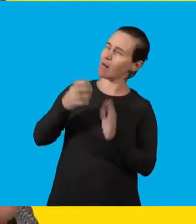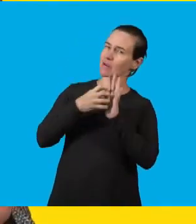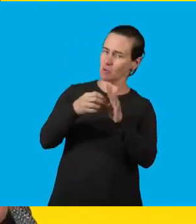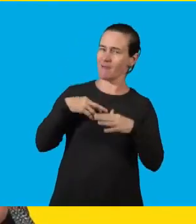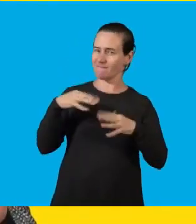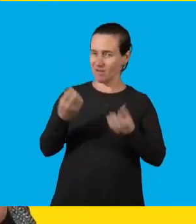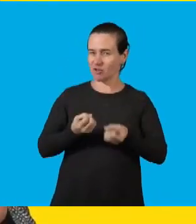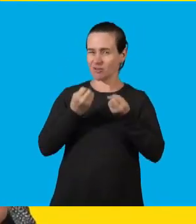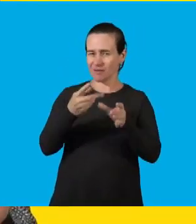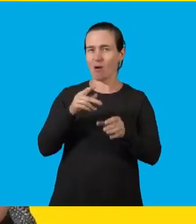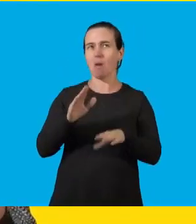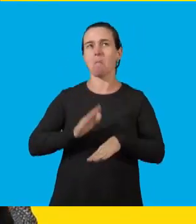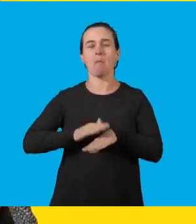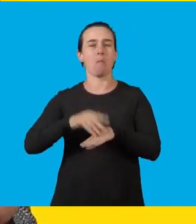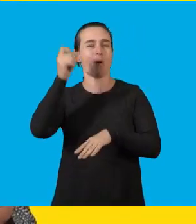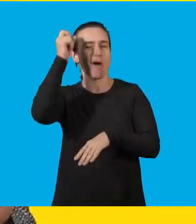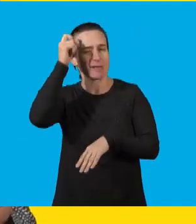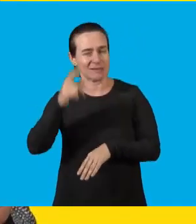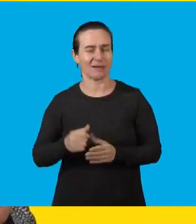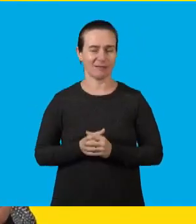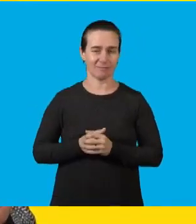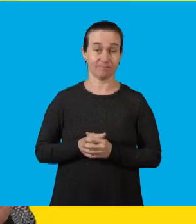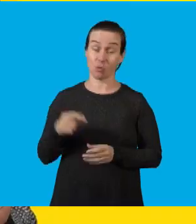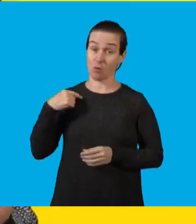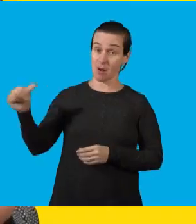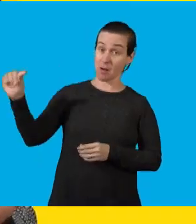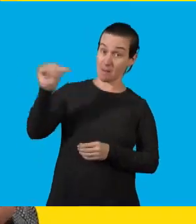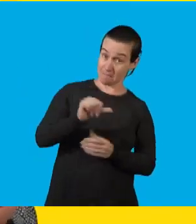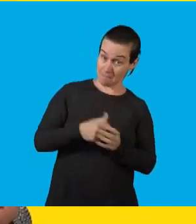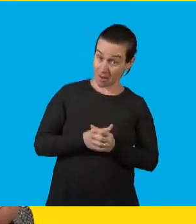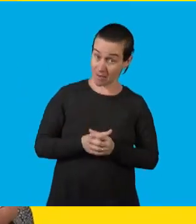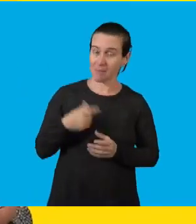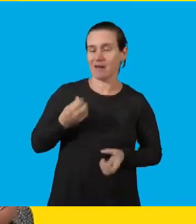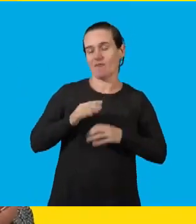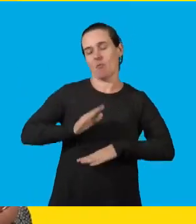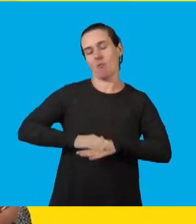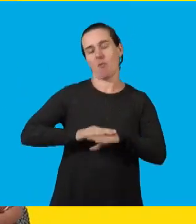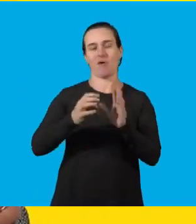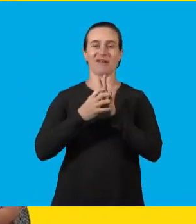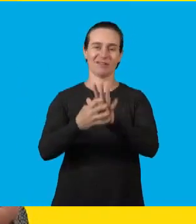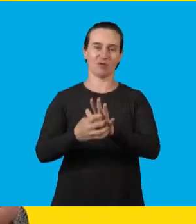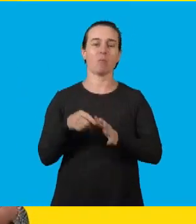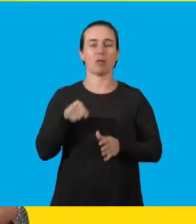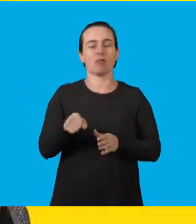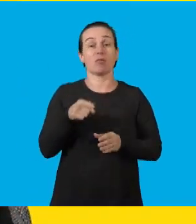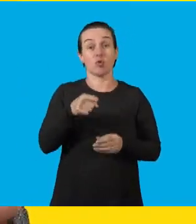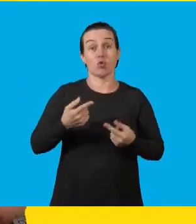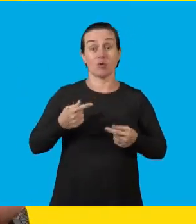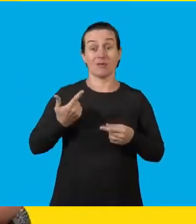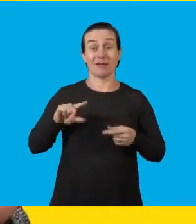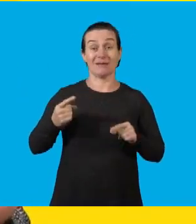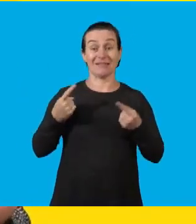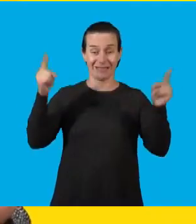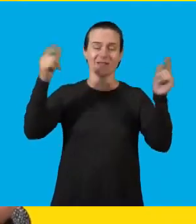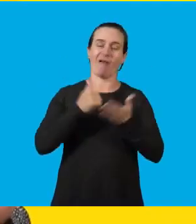at the examples that I've given you to understand what is going on. And when we come back, I'll give you more examples to help